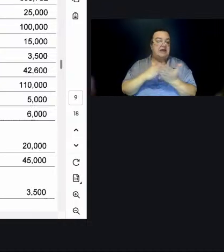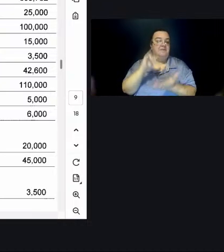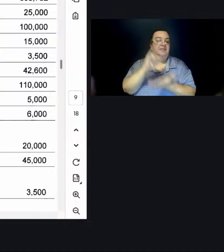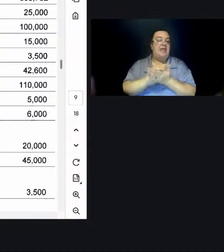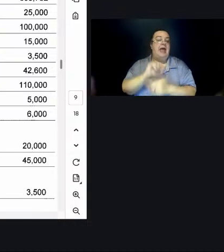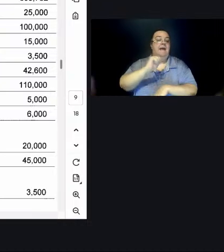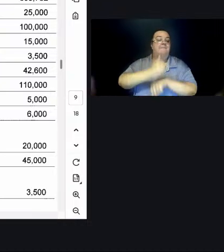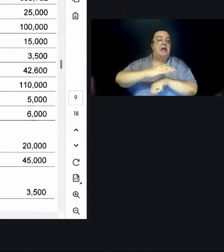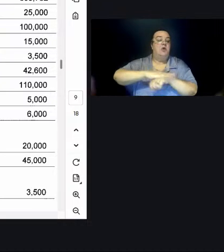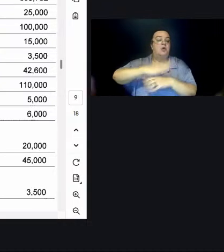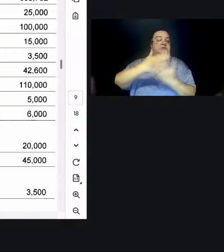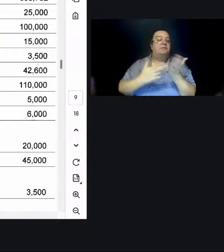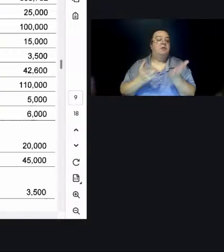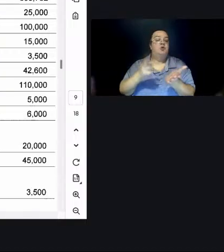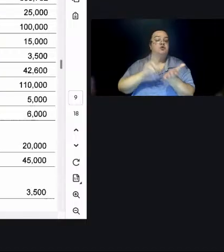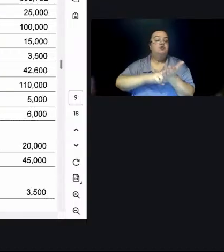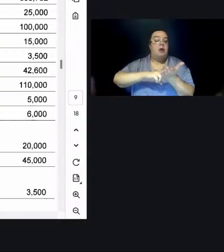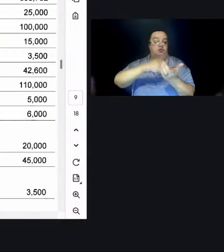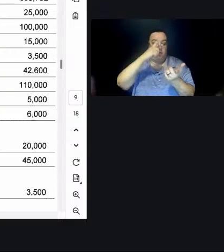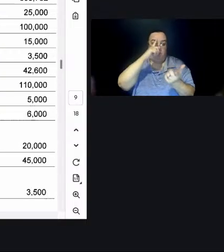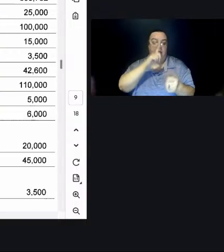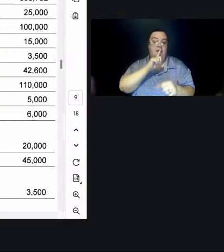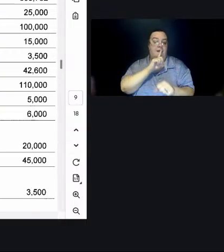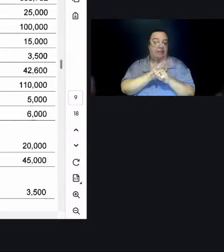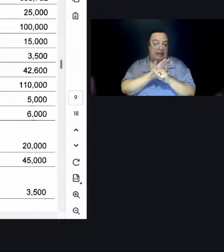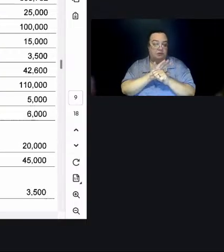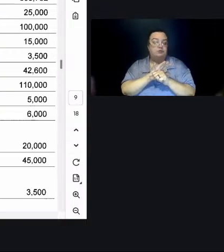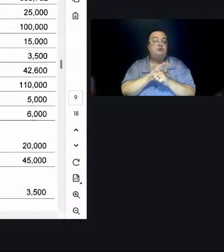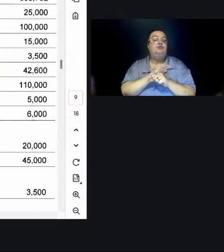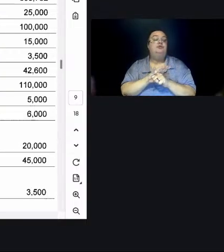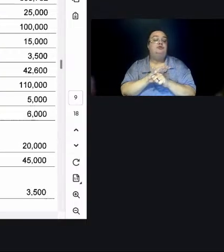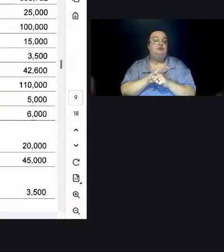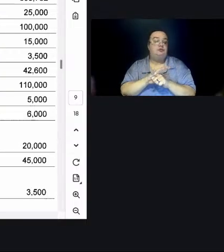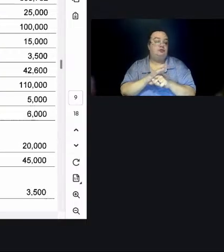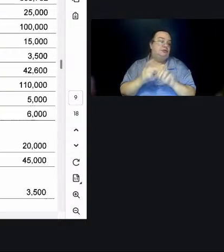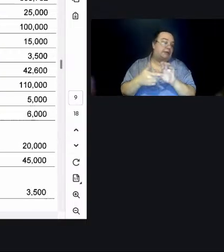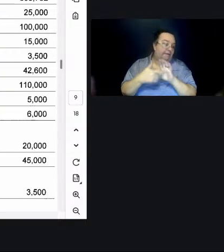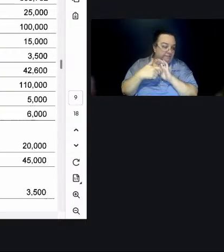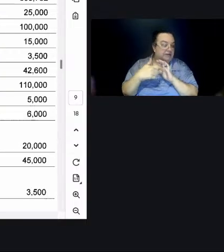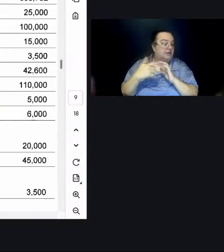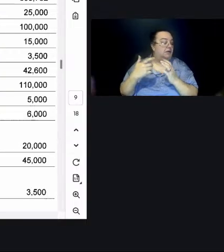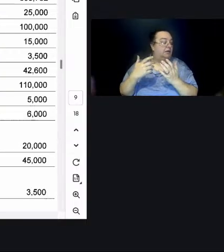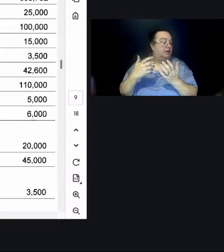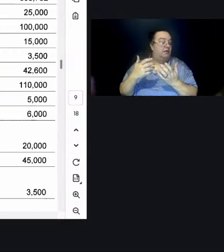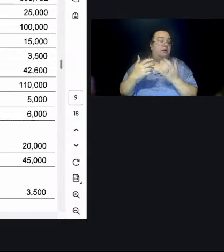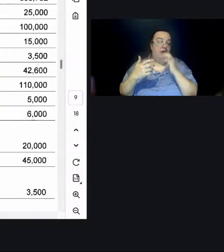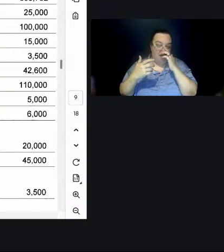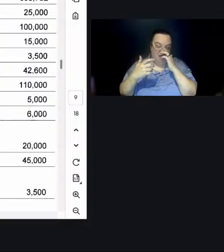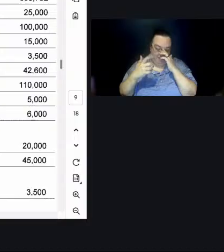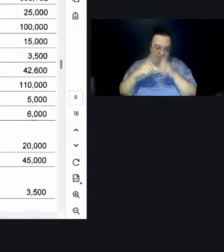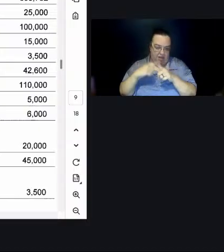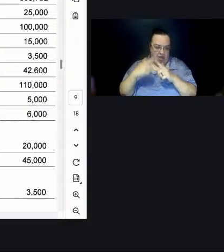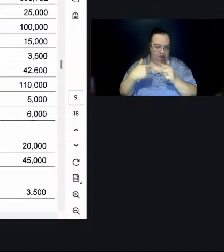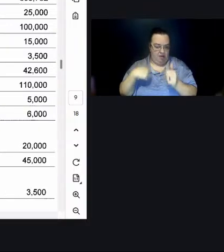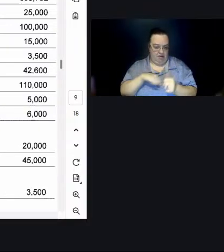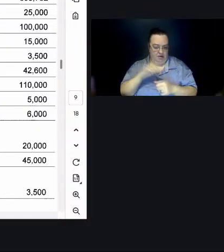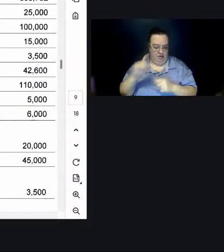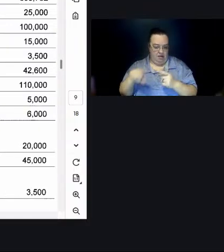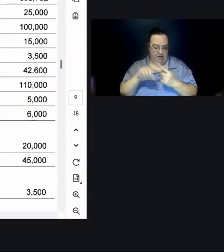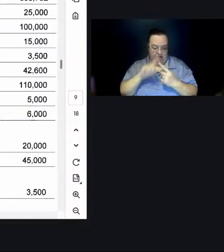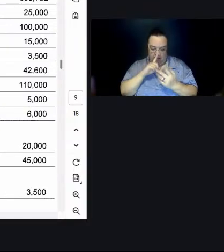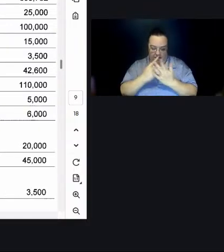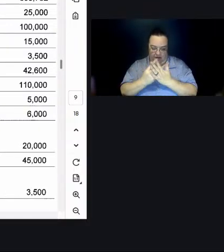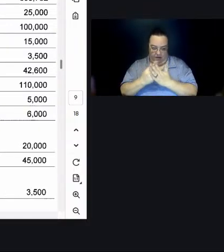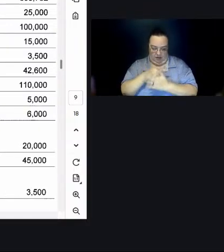contractual obligations, commitments, and then we need to review with